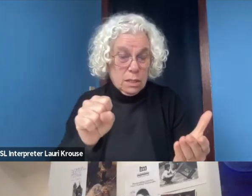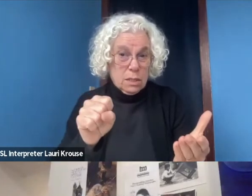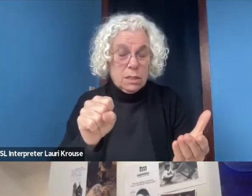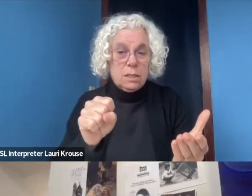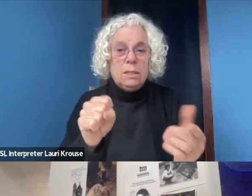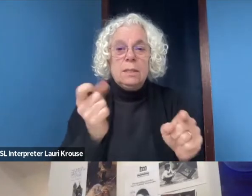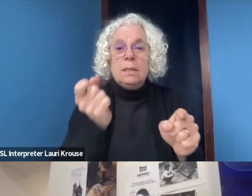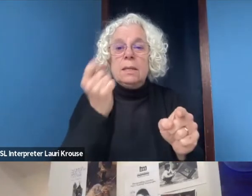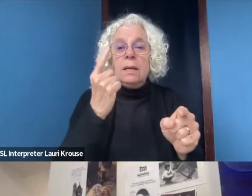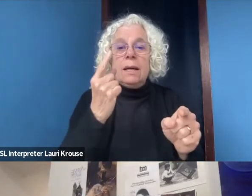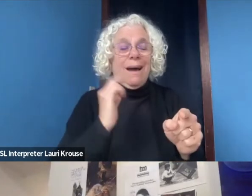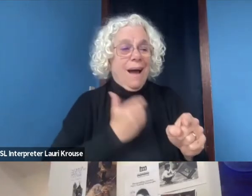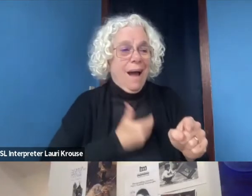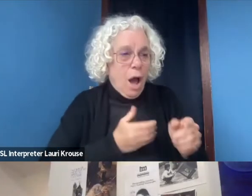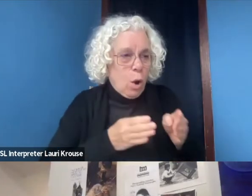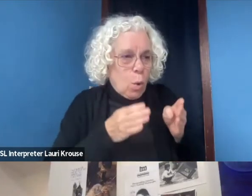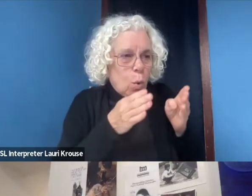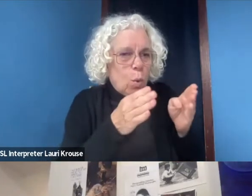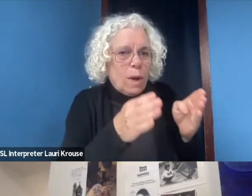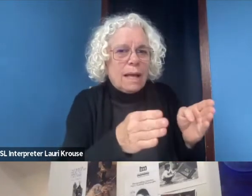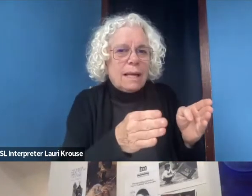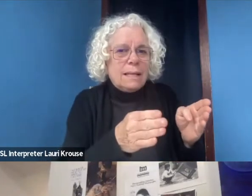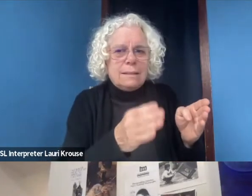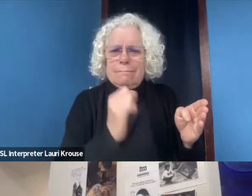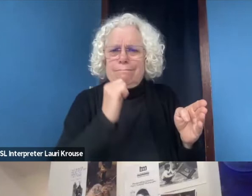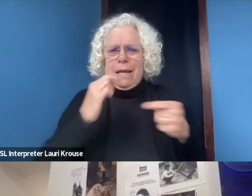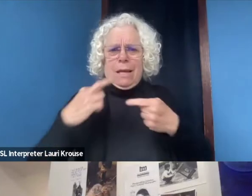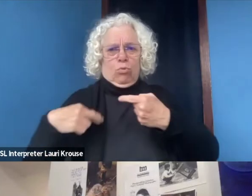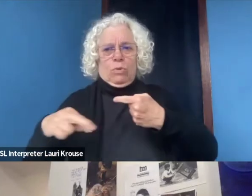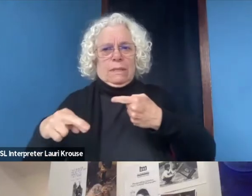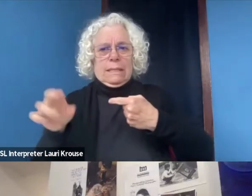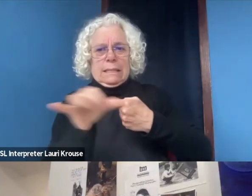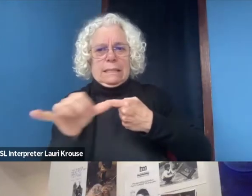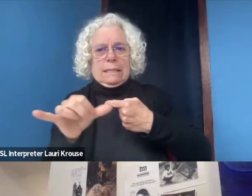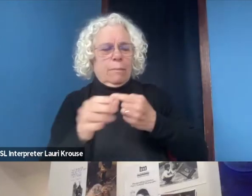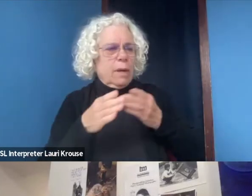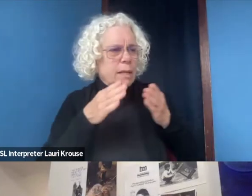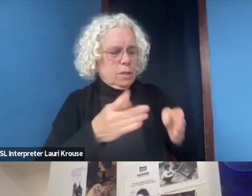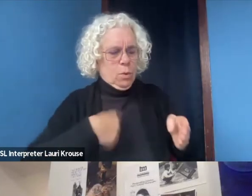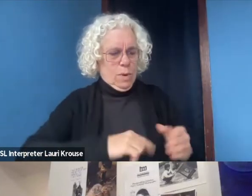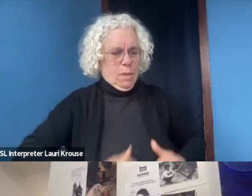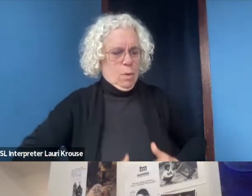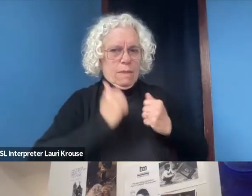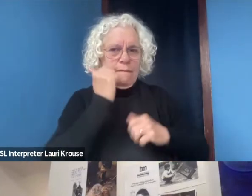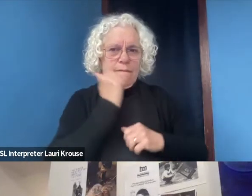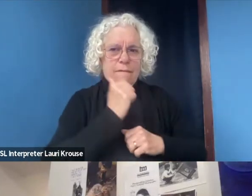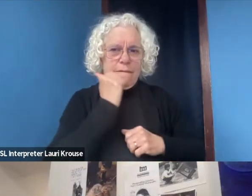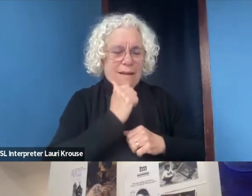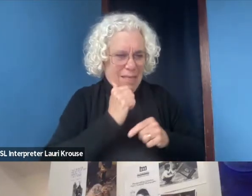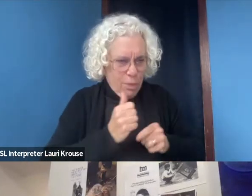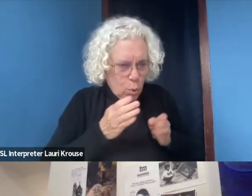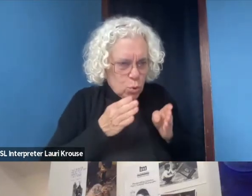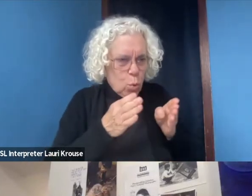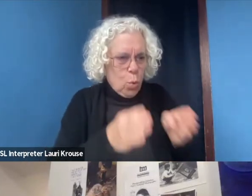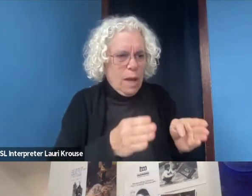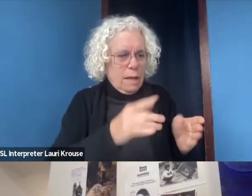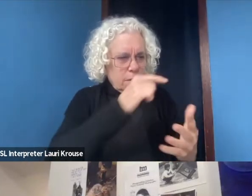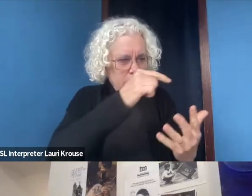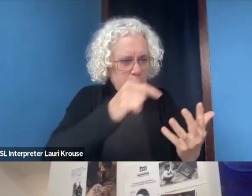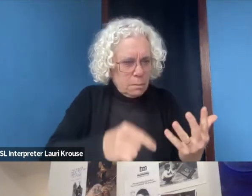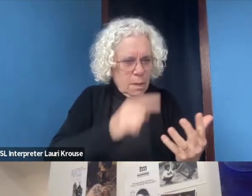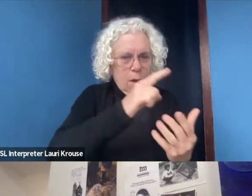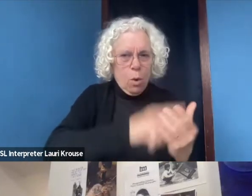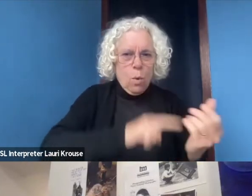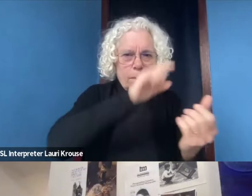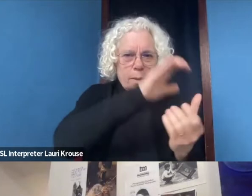original ways, our way of life, it's not a religion, it's a way of life that we follow. And our beliefs,